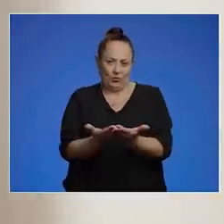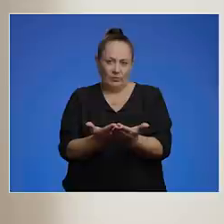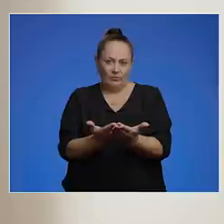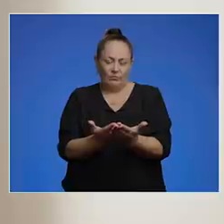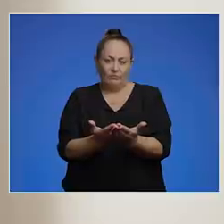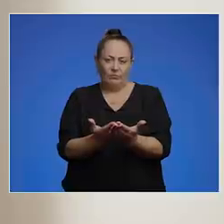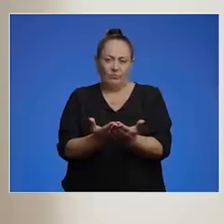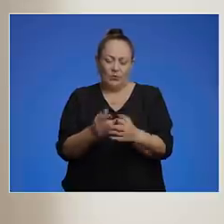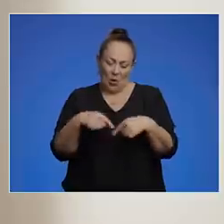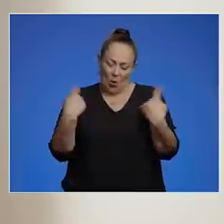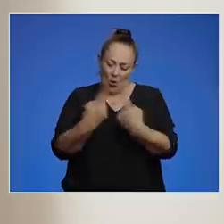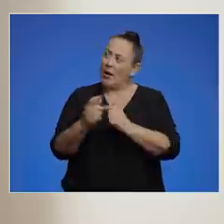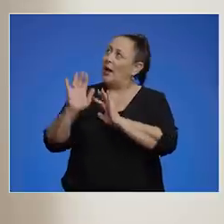world.